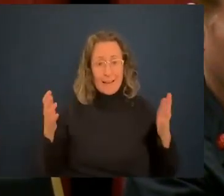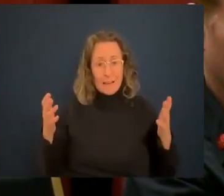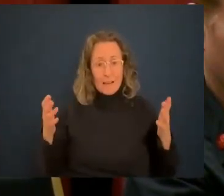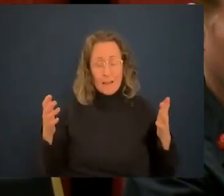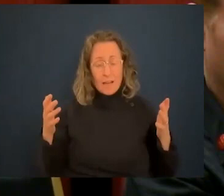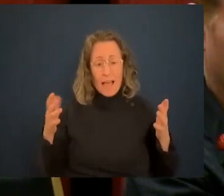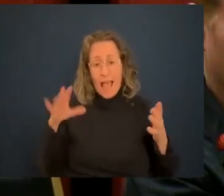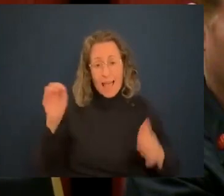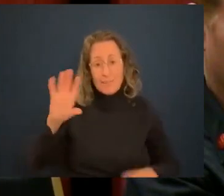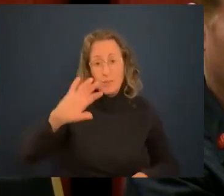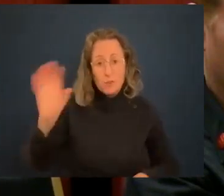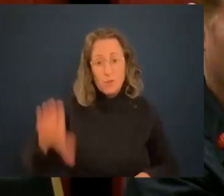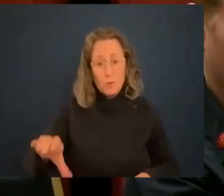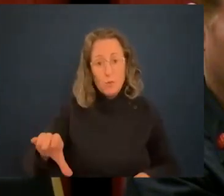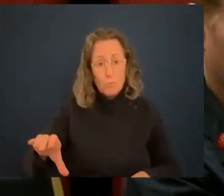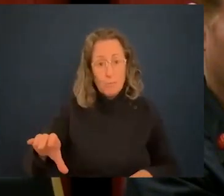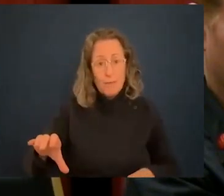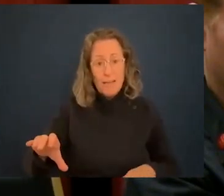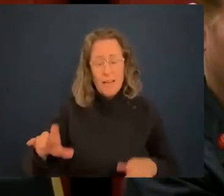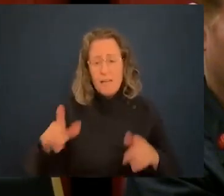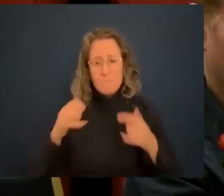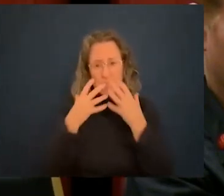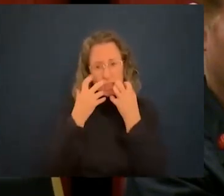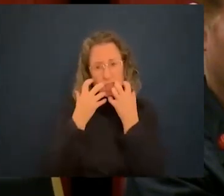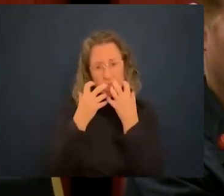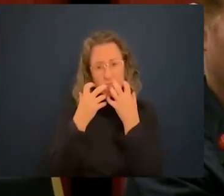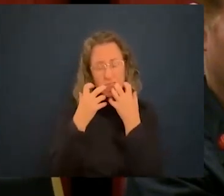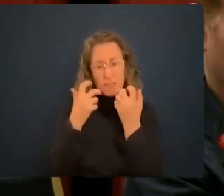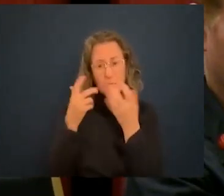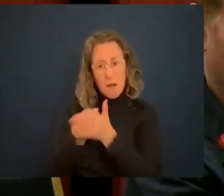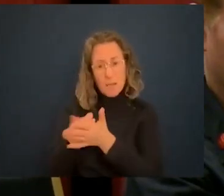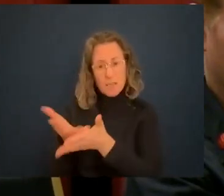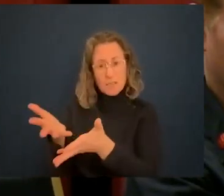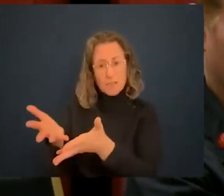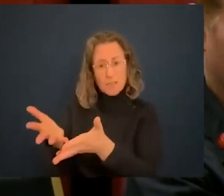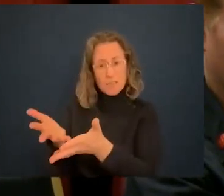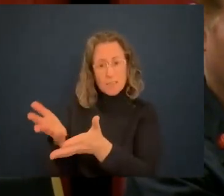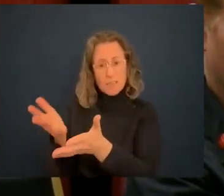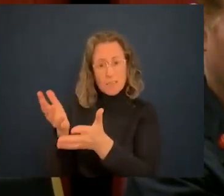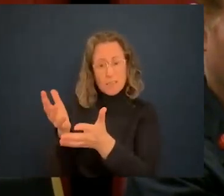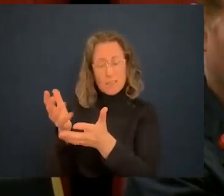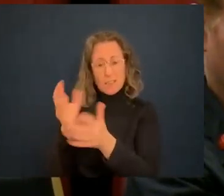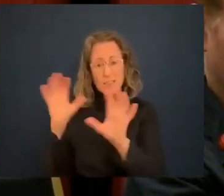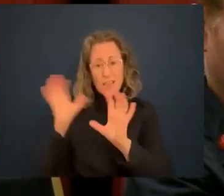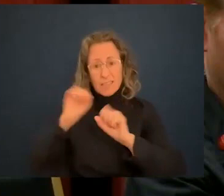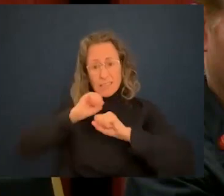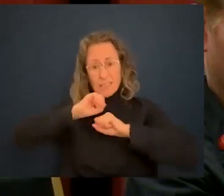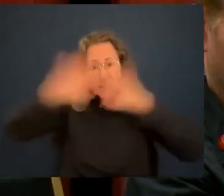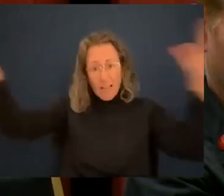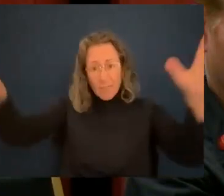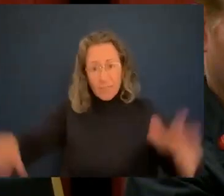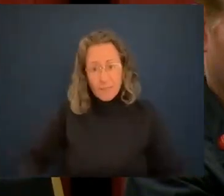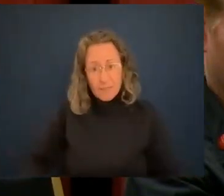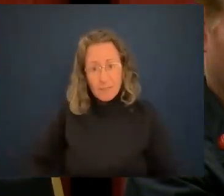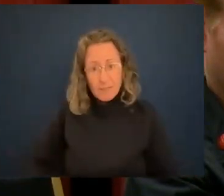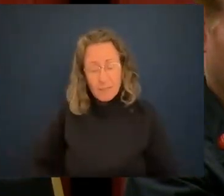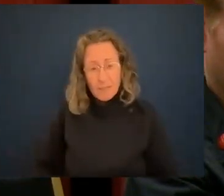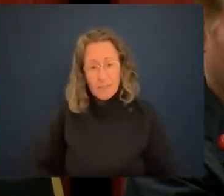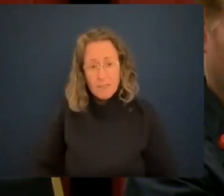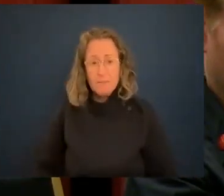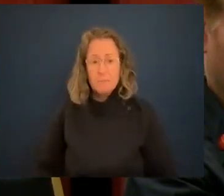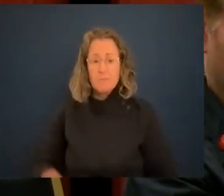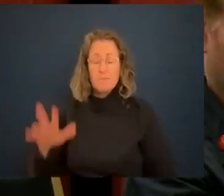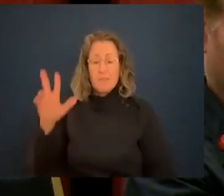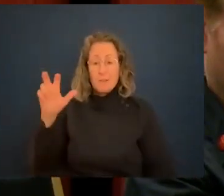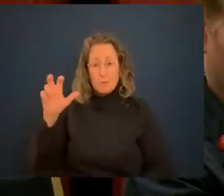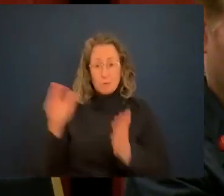Zoom land that nothing has been happening with this money I am not a fan of putting three hundred thousand dollars even though dick to gray calls it a